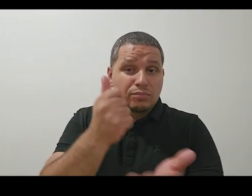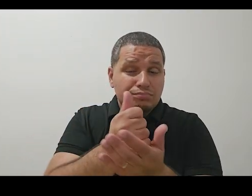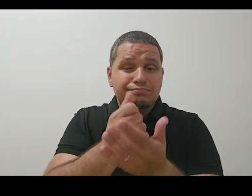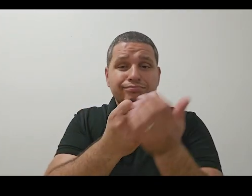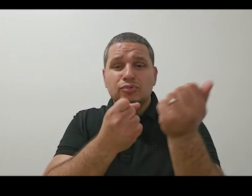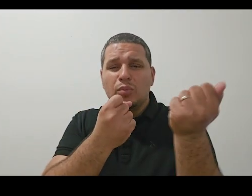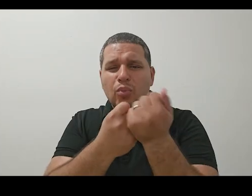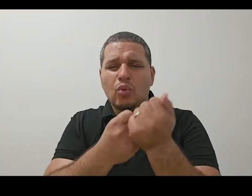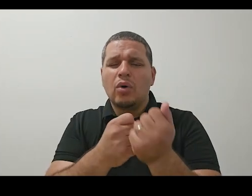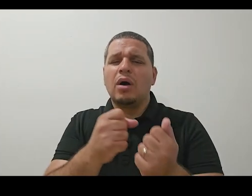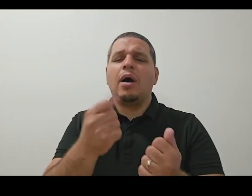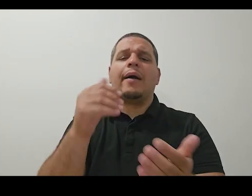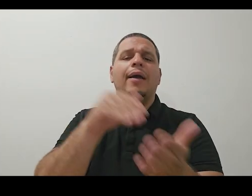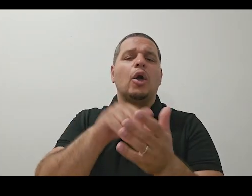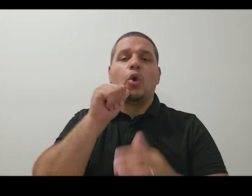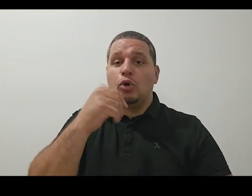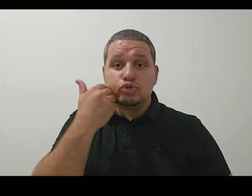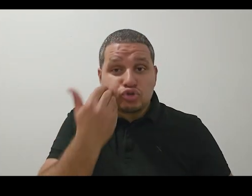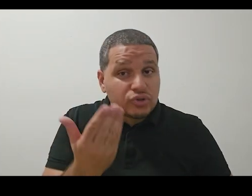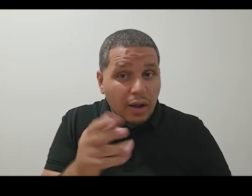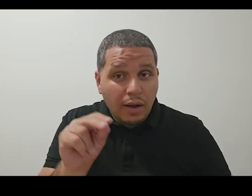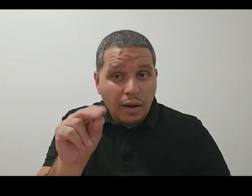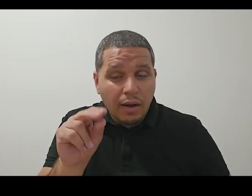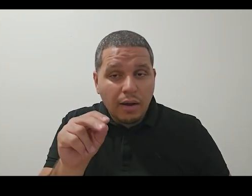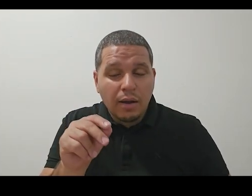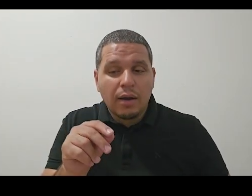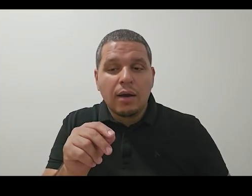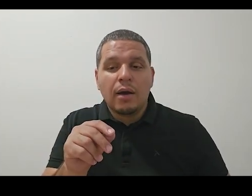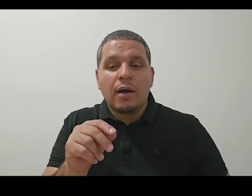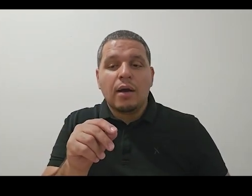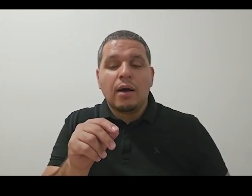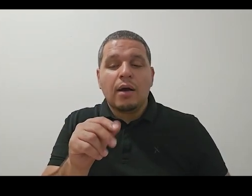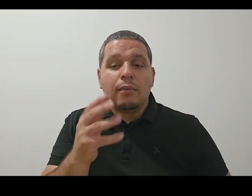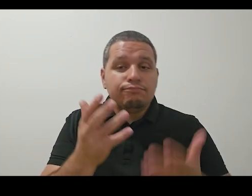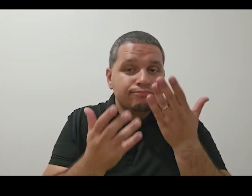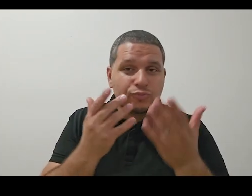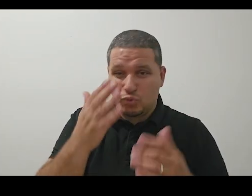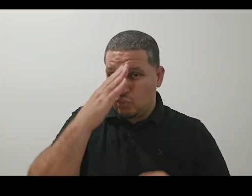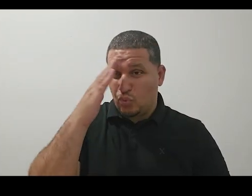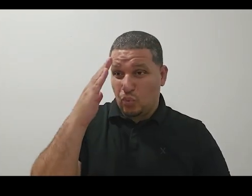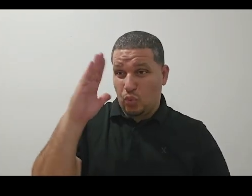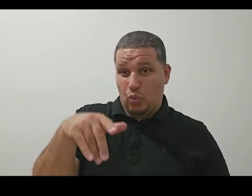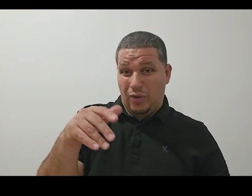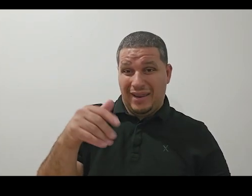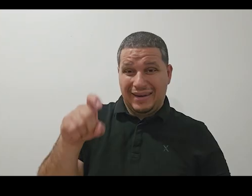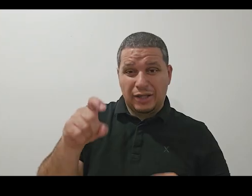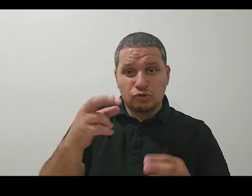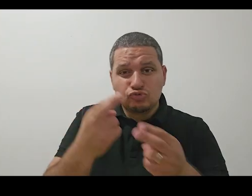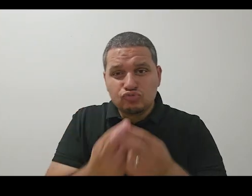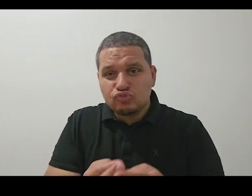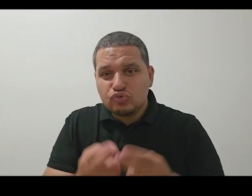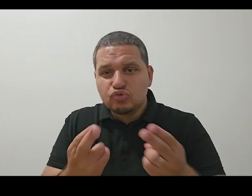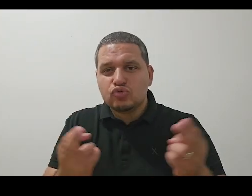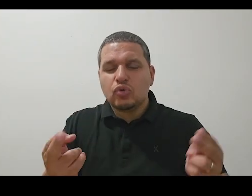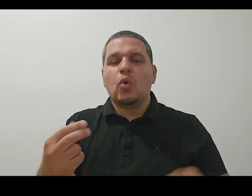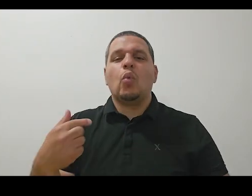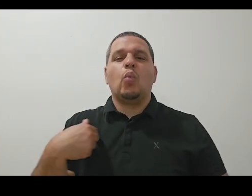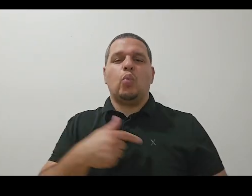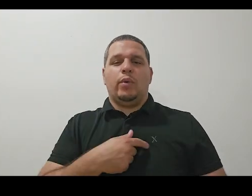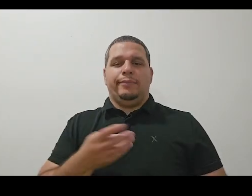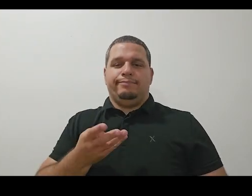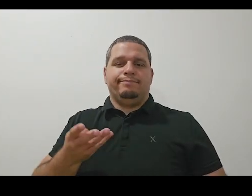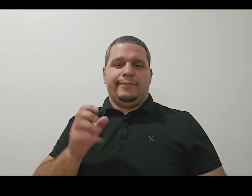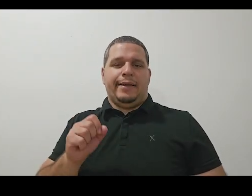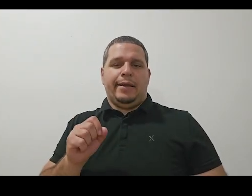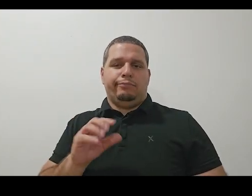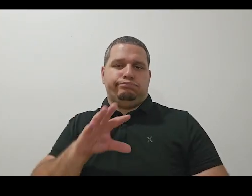need support, Amen. Once again, don't be shy because you don't know if something that you need, a resource or something, one